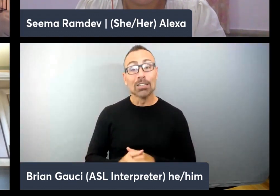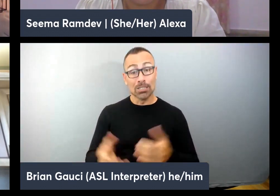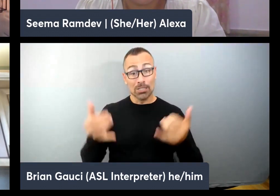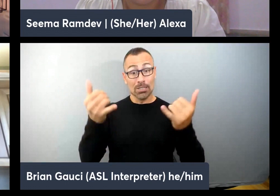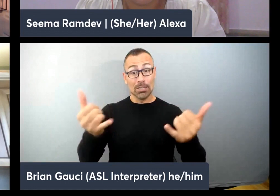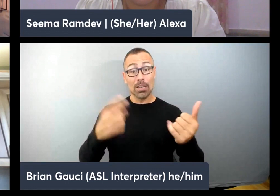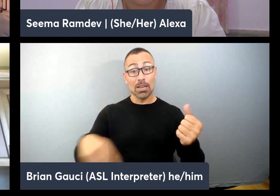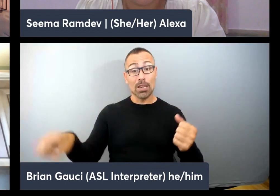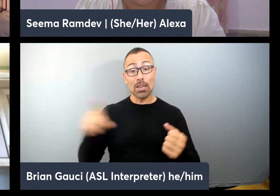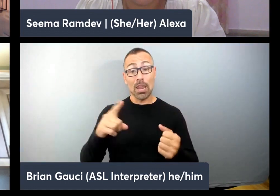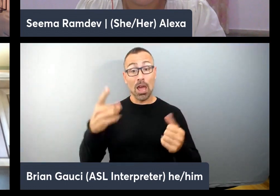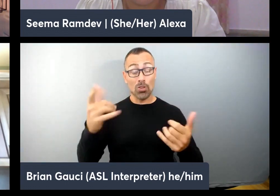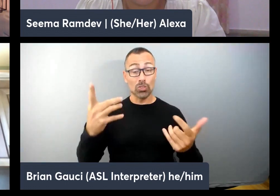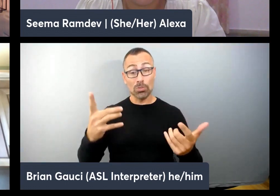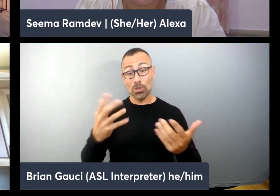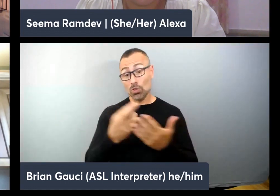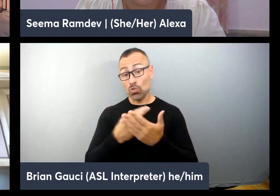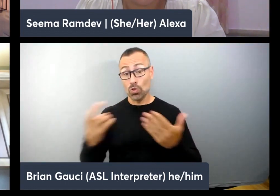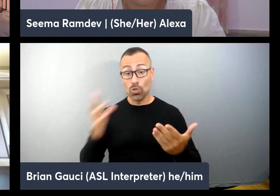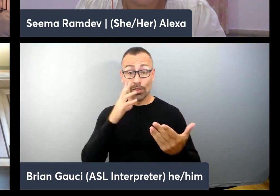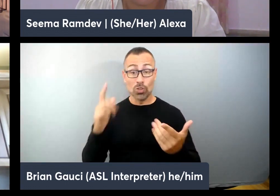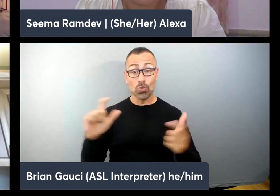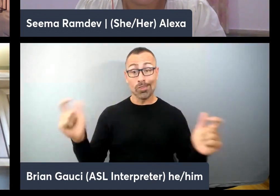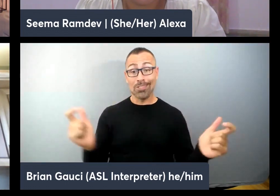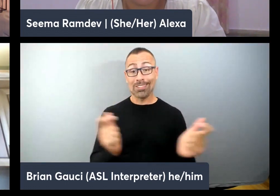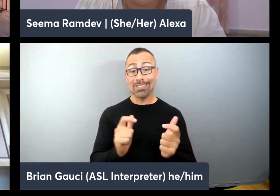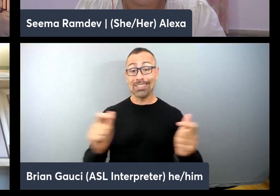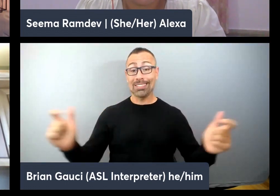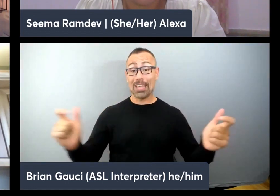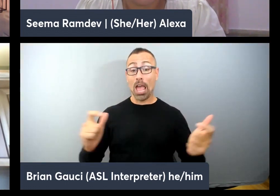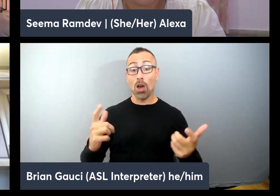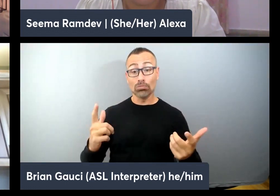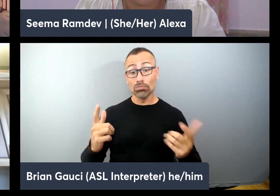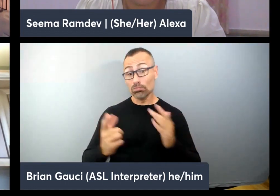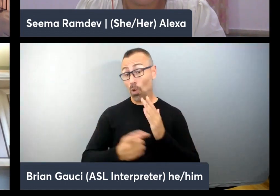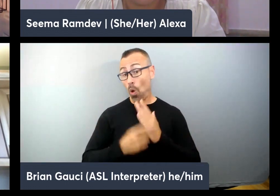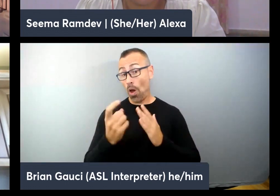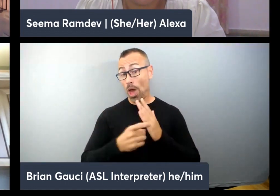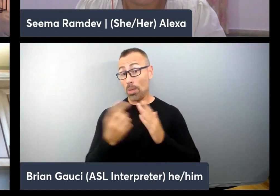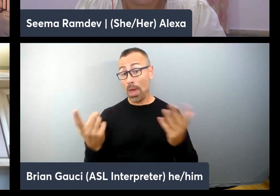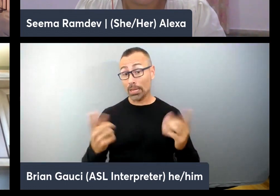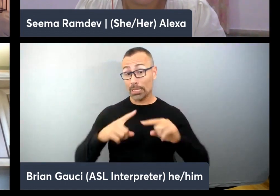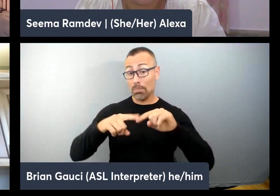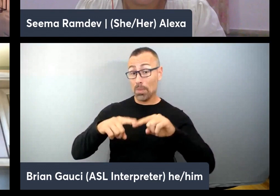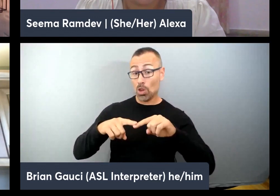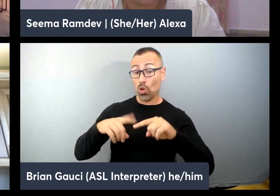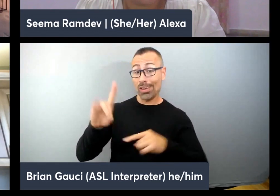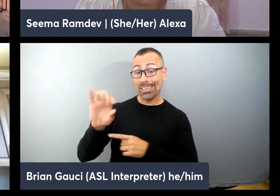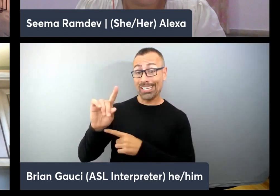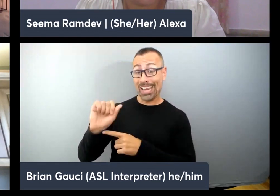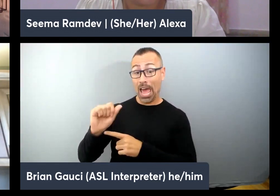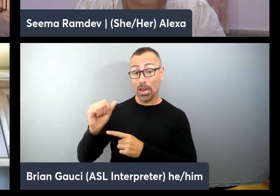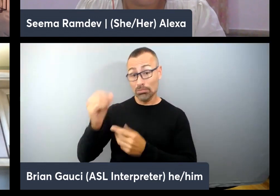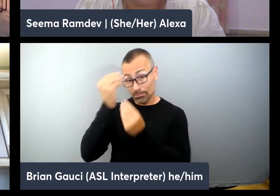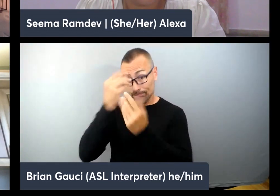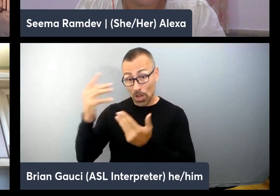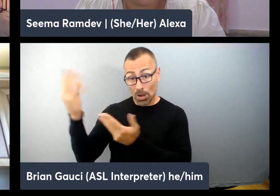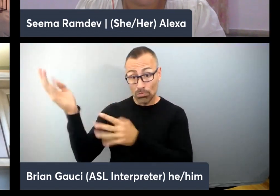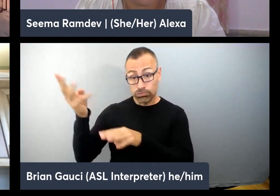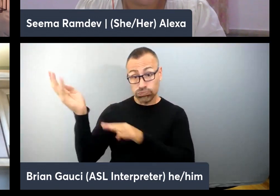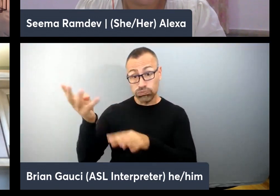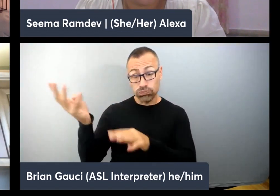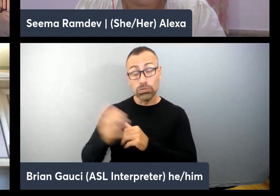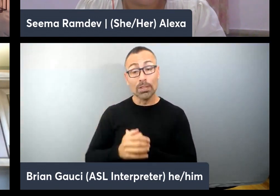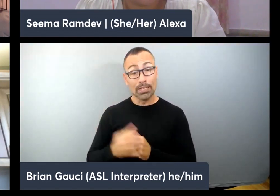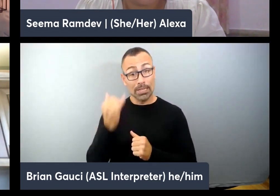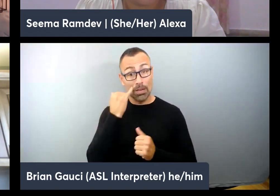automatically scale down when there is no data to process. And as I said, will scale up with new data arriving, passing